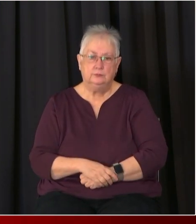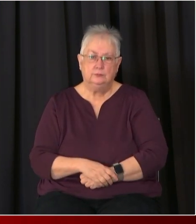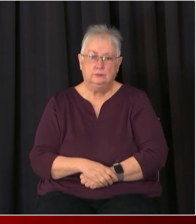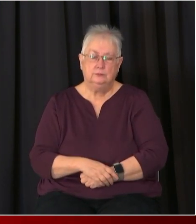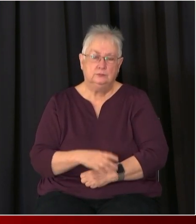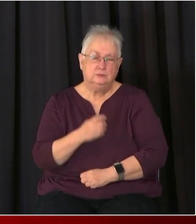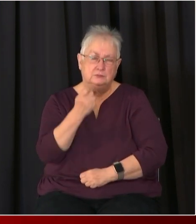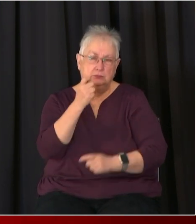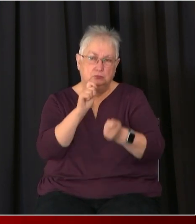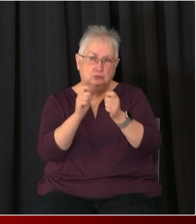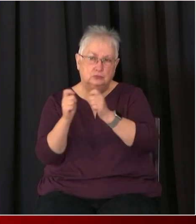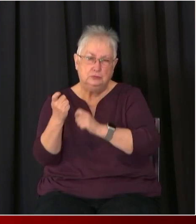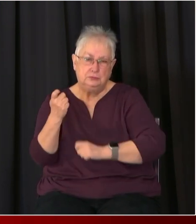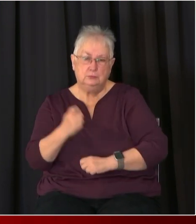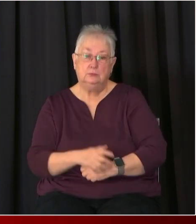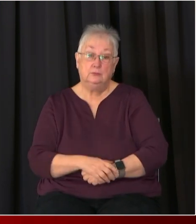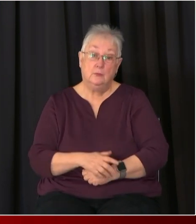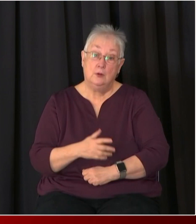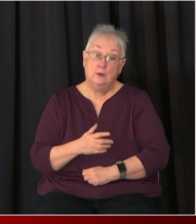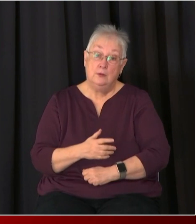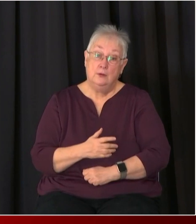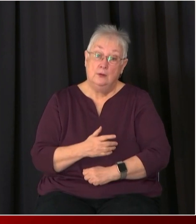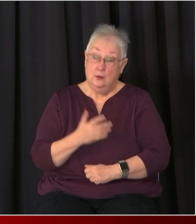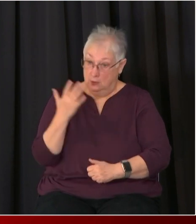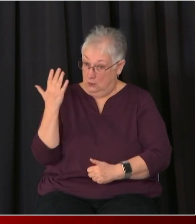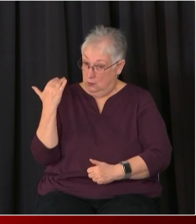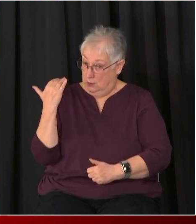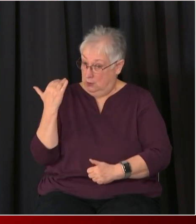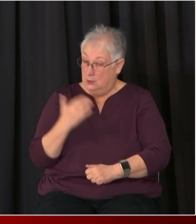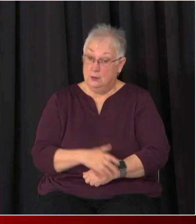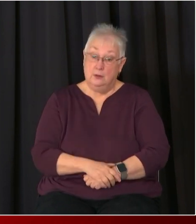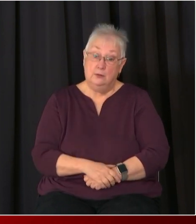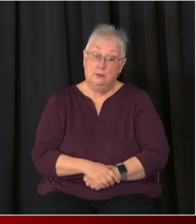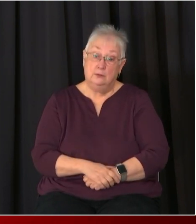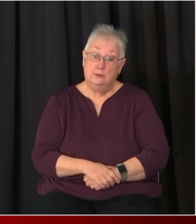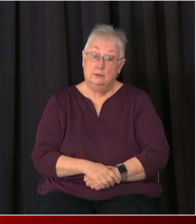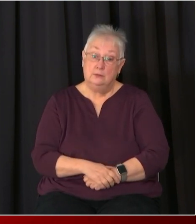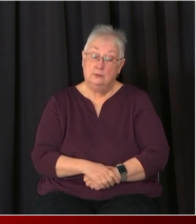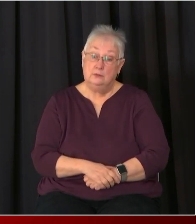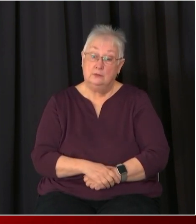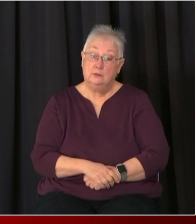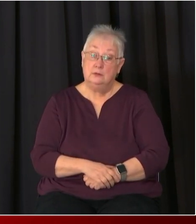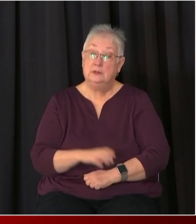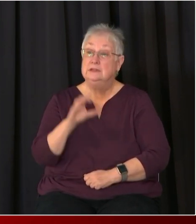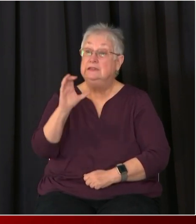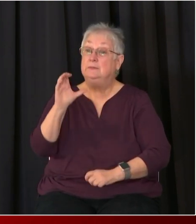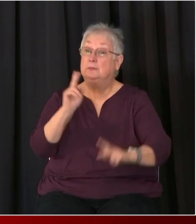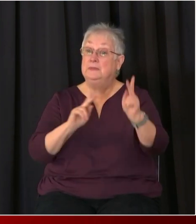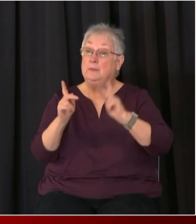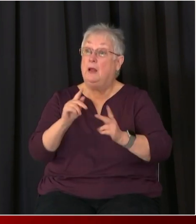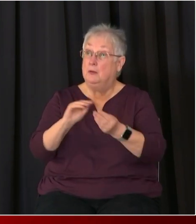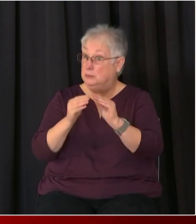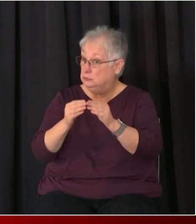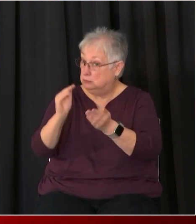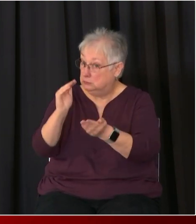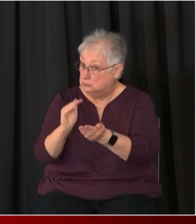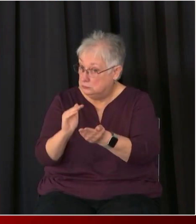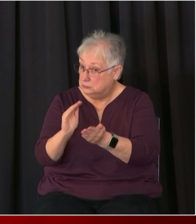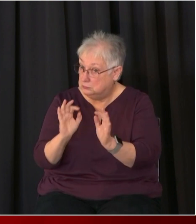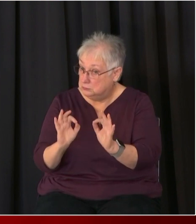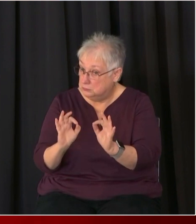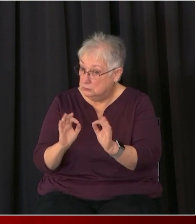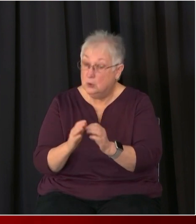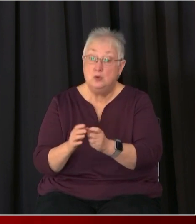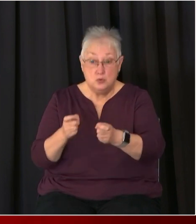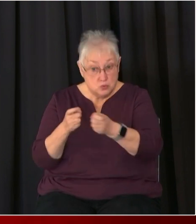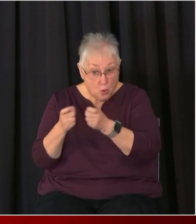to limit their exposure so that we can get the virus under control in our city until we get to the other side